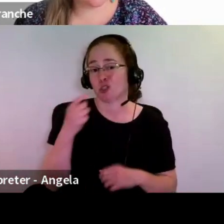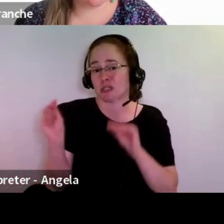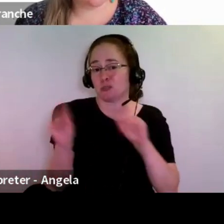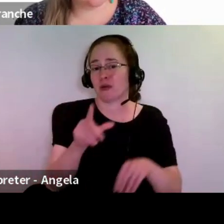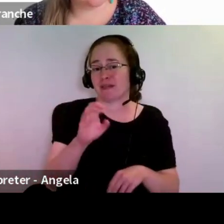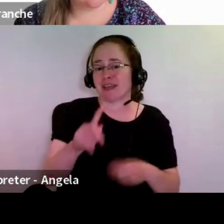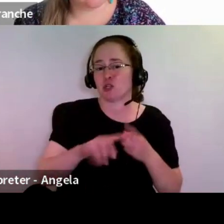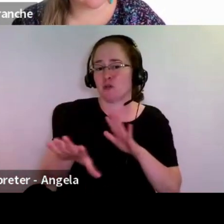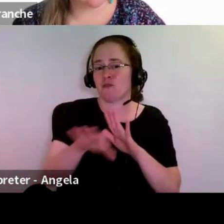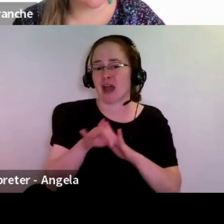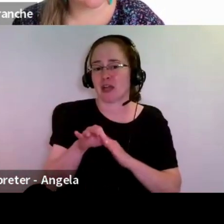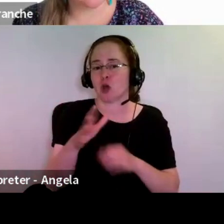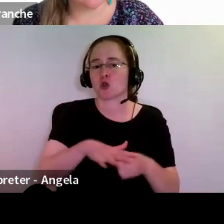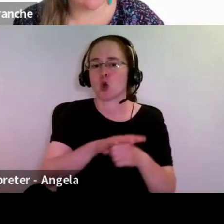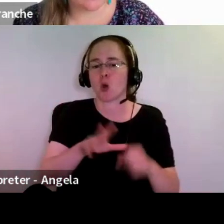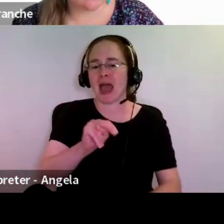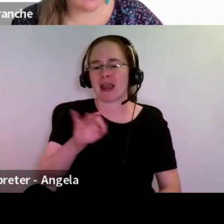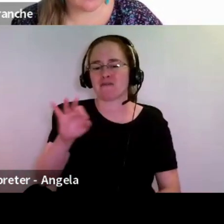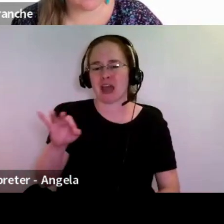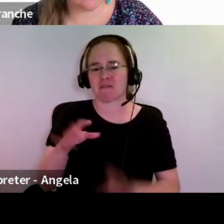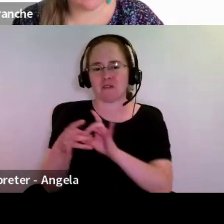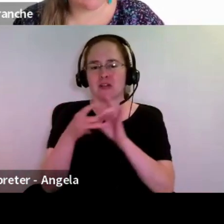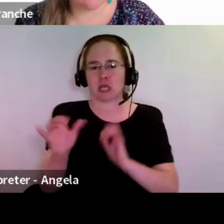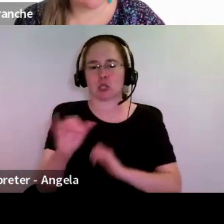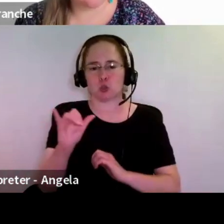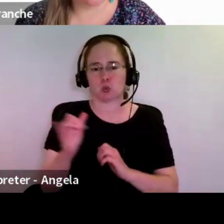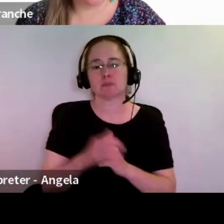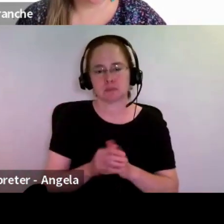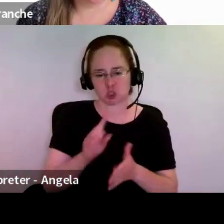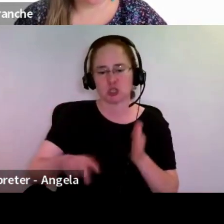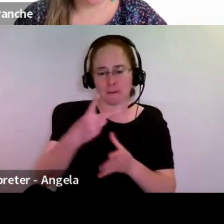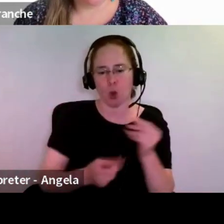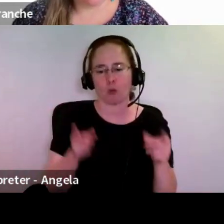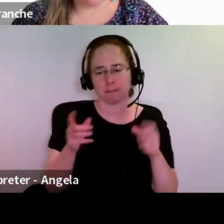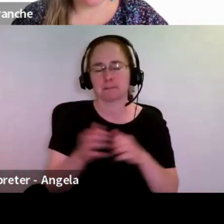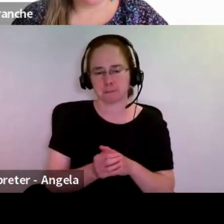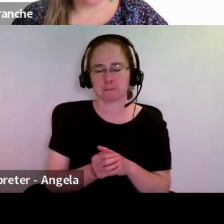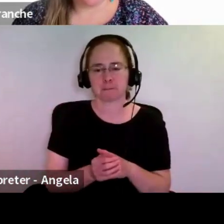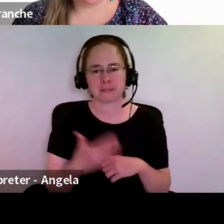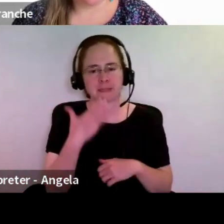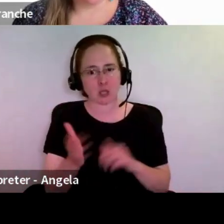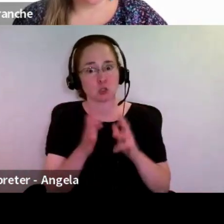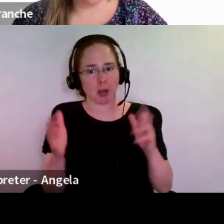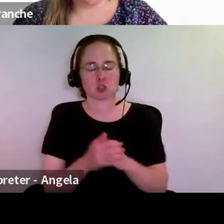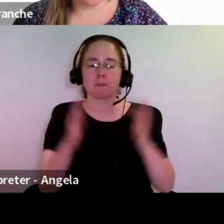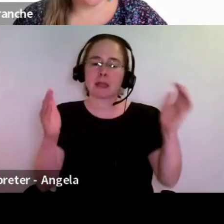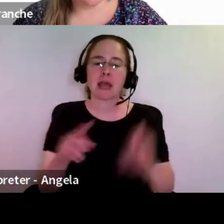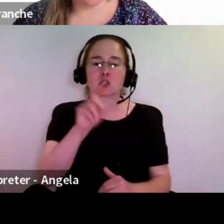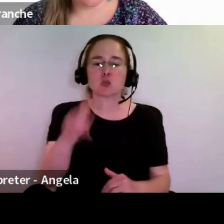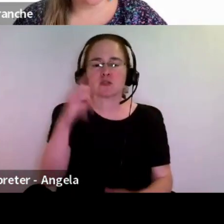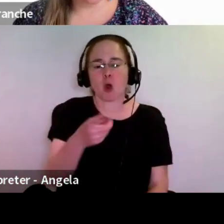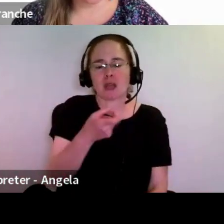link to find your local National Federation of Families affiliate too. So check both of those out. Thank you so much. The next question is for